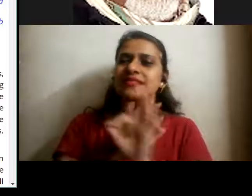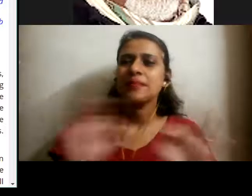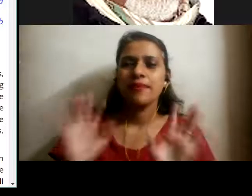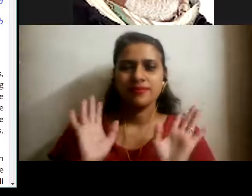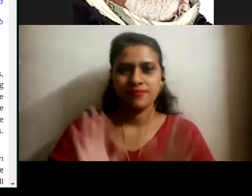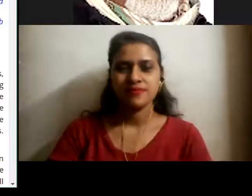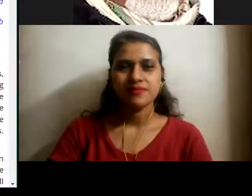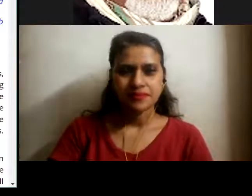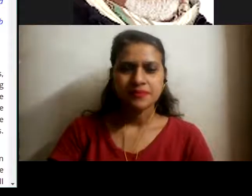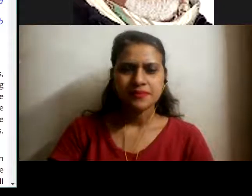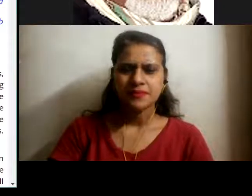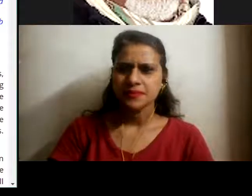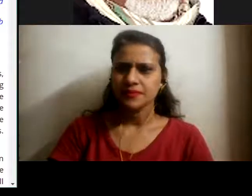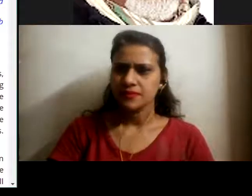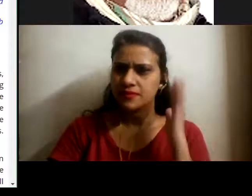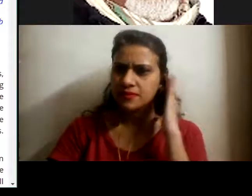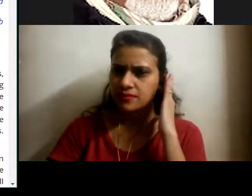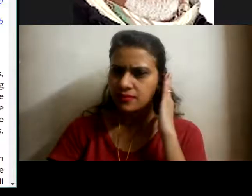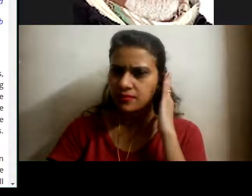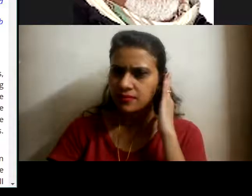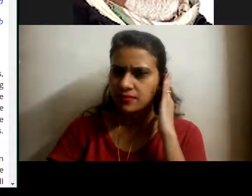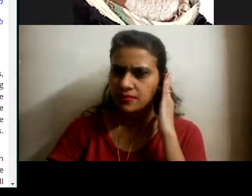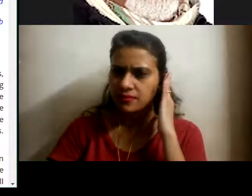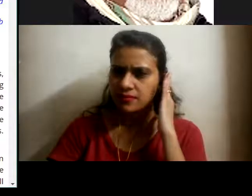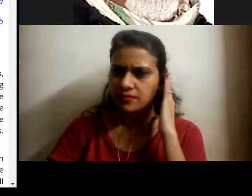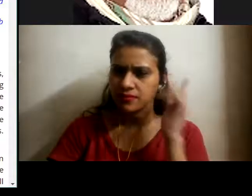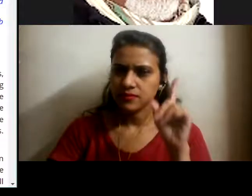for you. Let me paint your nails too.